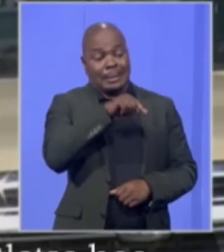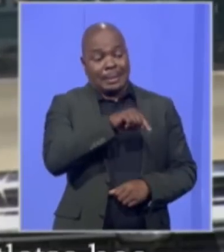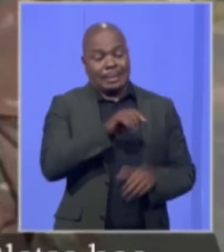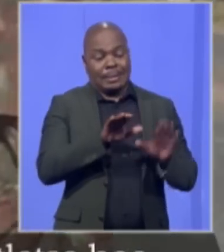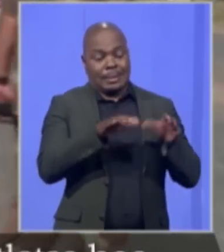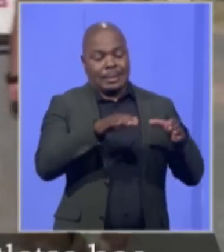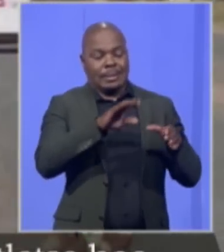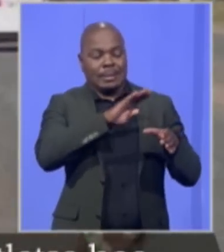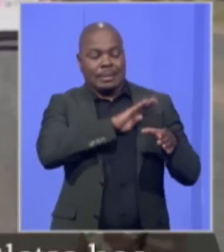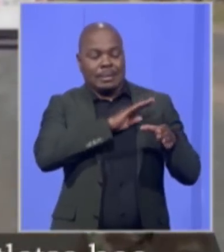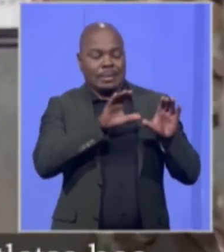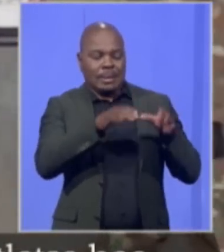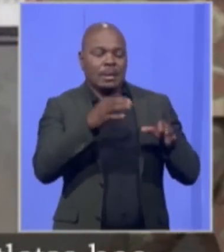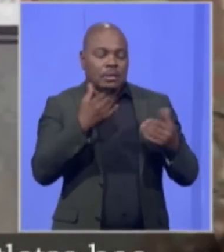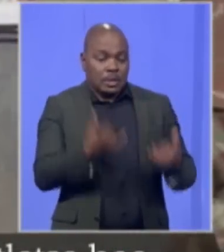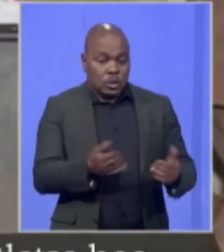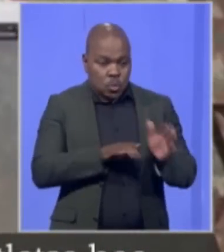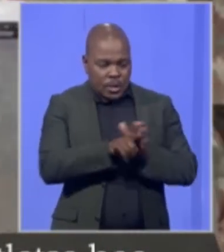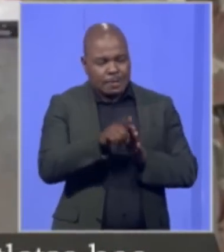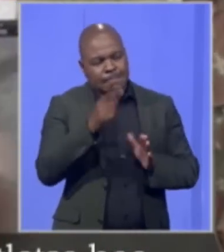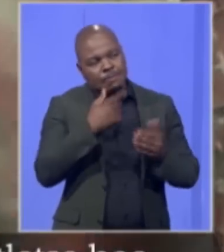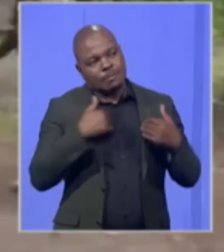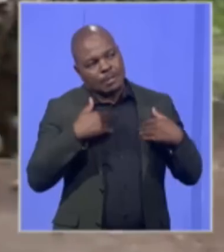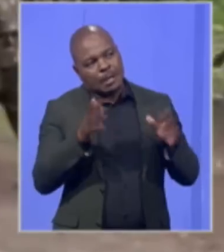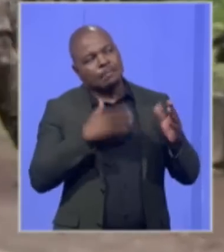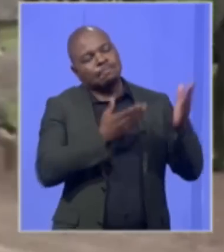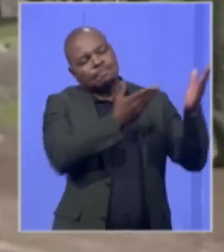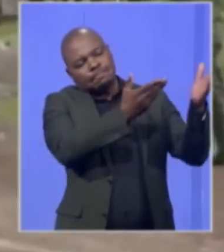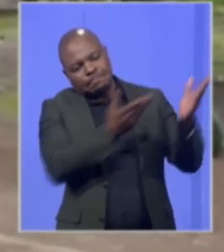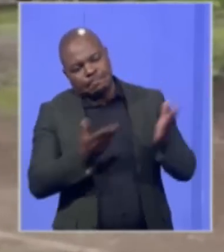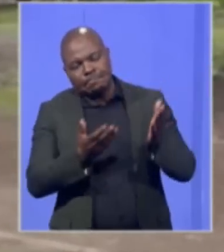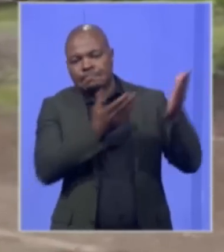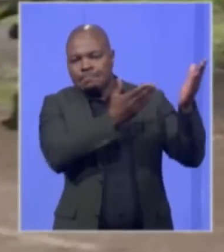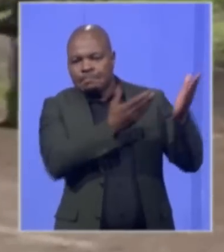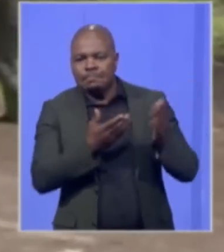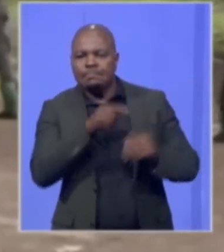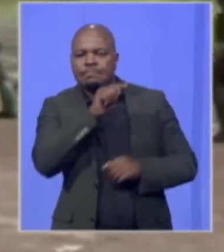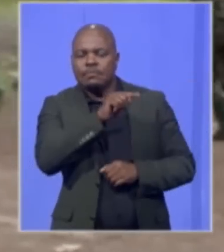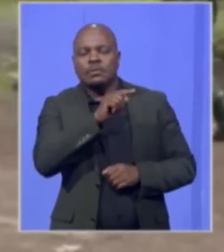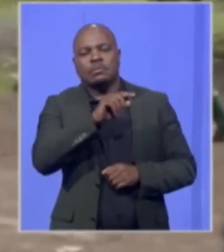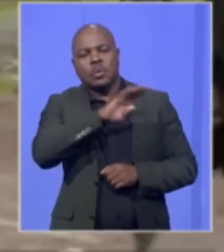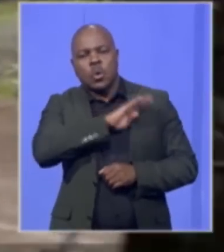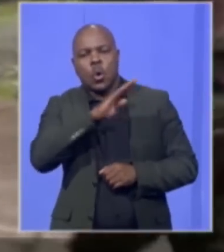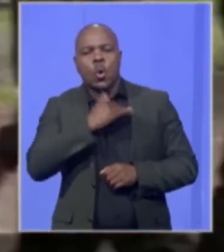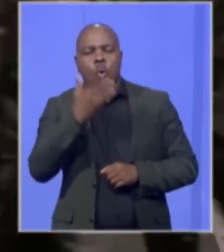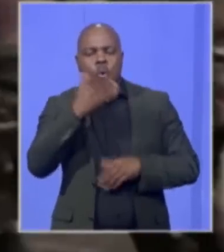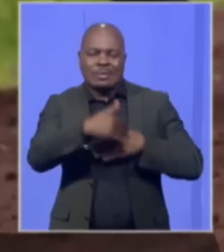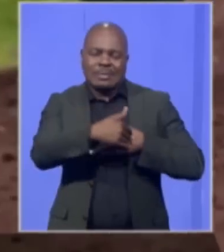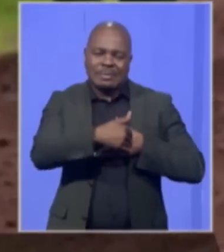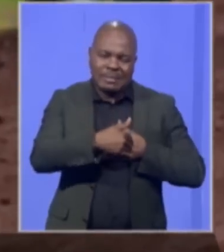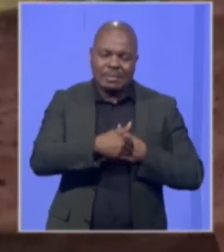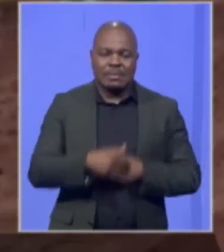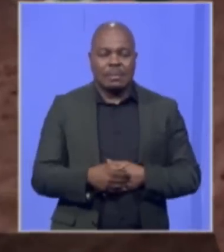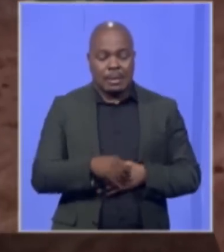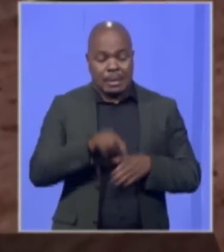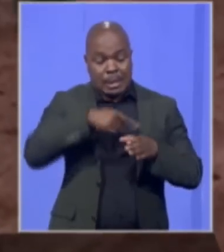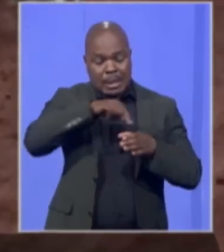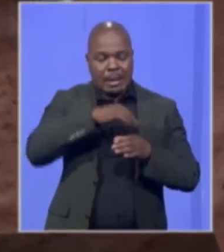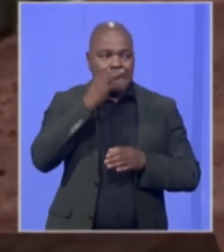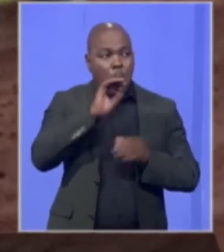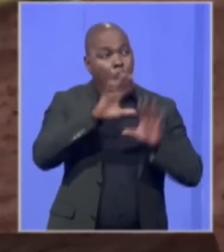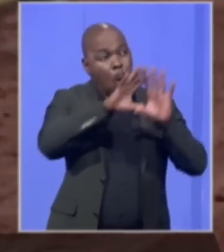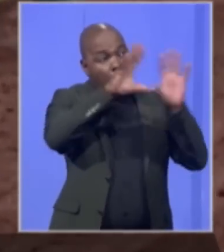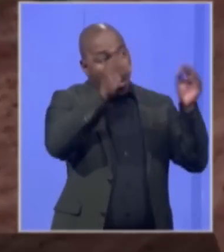SANDF e kadile bekeng ena ho khutlisetsa masole a tswileng dikotsi hae. SANDF e re ha masole ohle a se